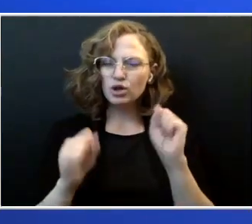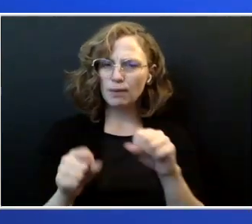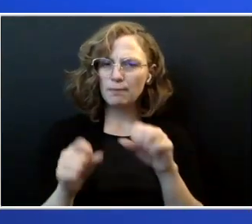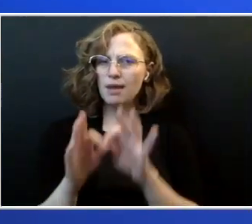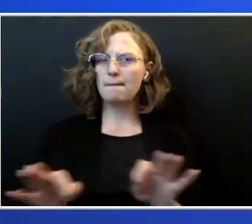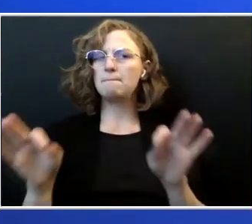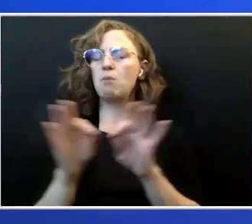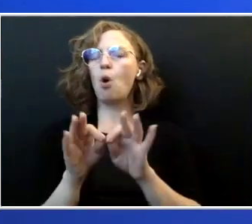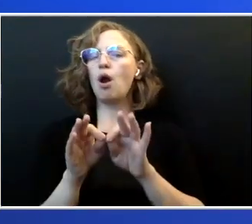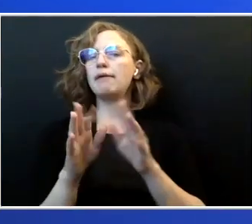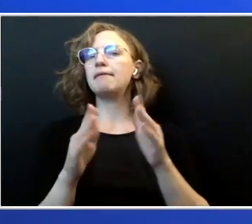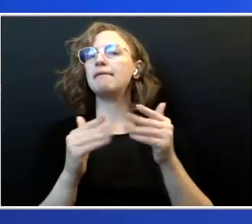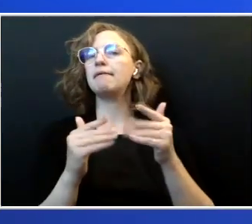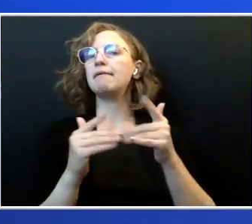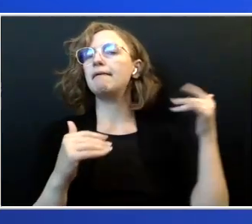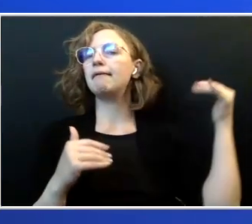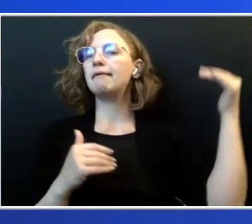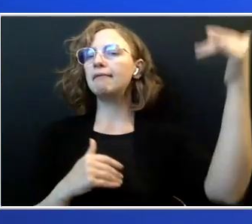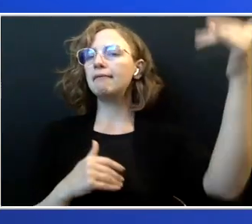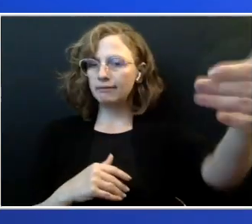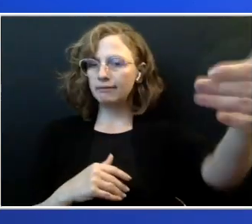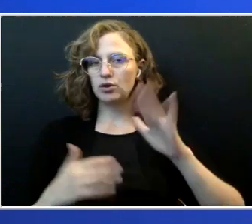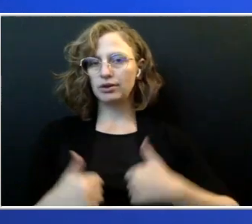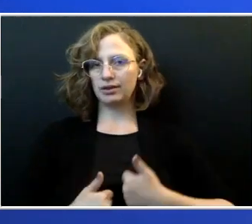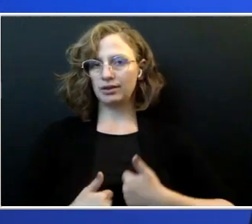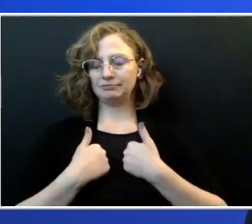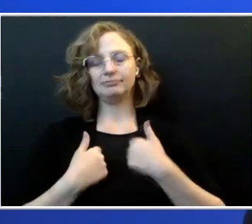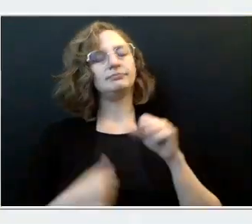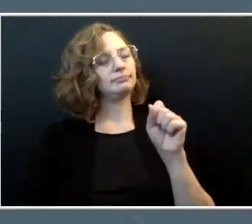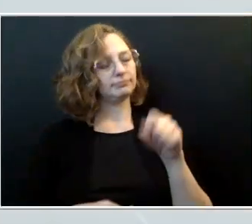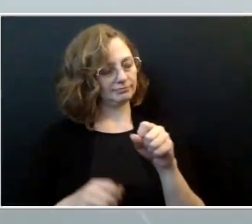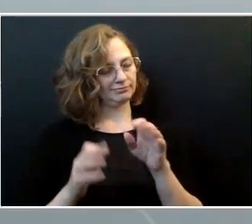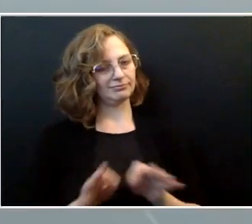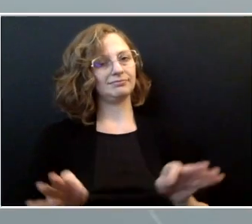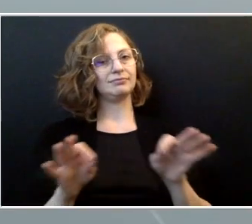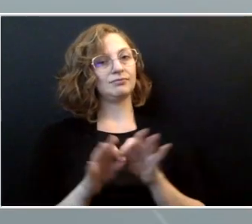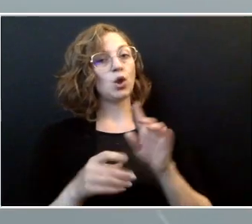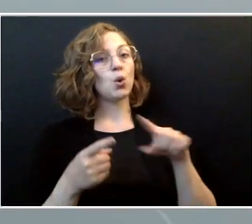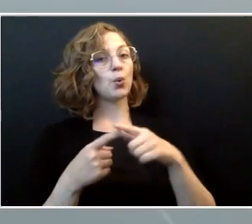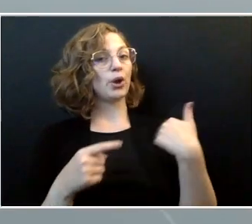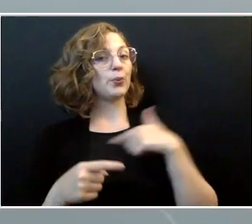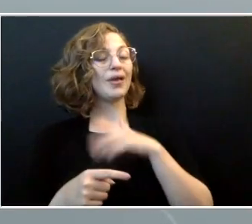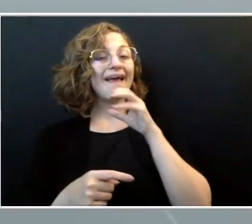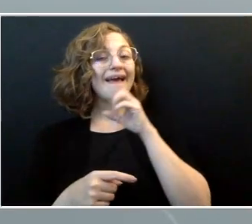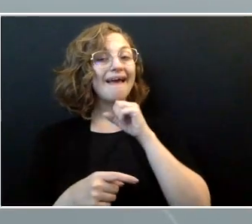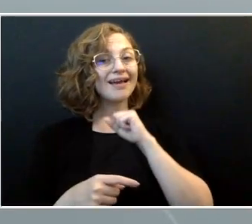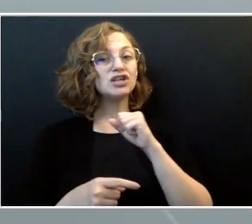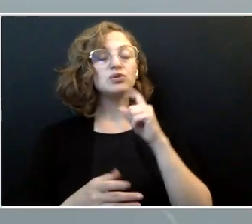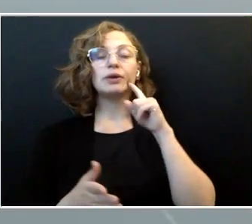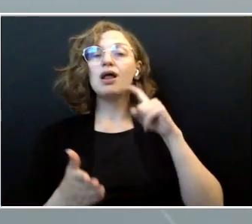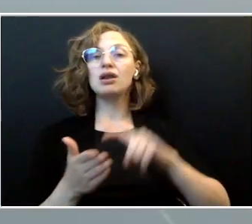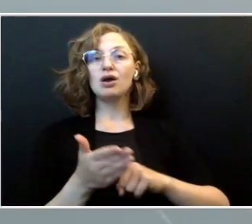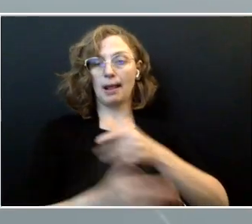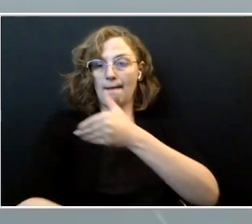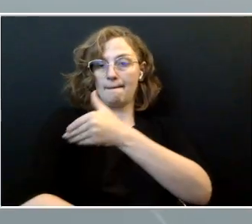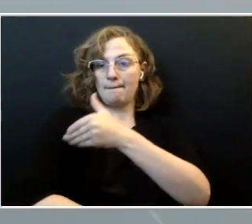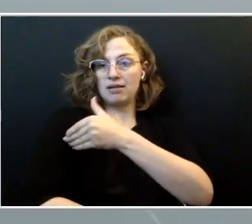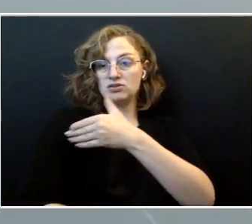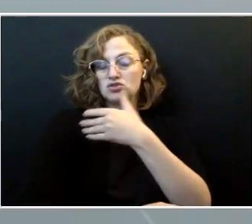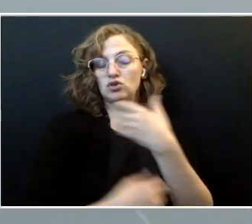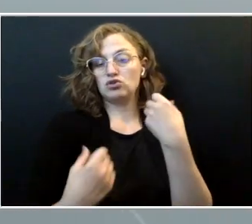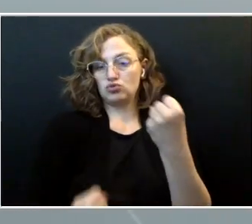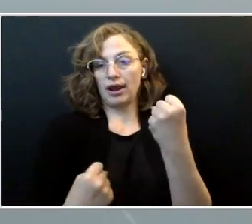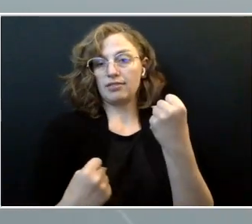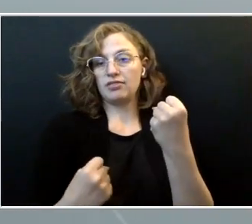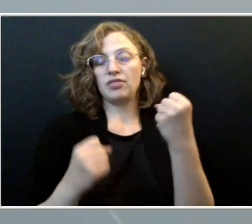age that we start to see that there's a decrease in muscular strength. We've known this for a long time, and actually, this graphic's really great. It shows us that